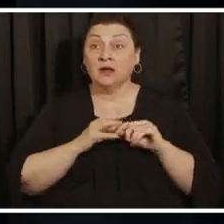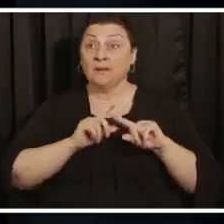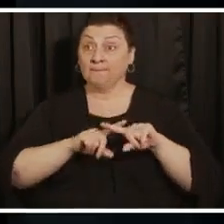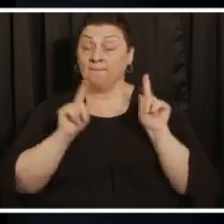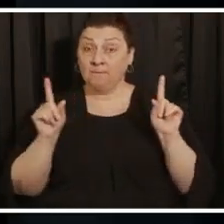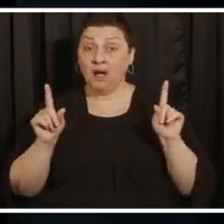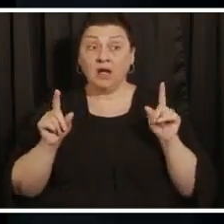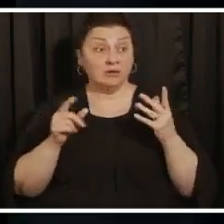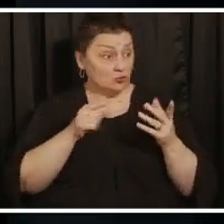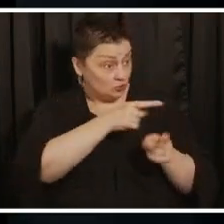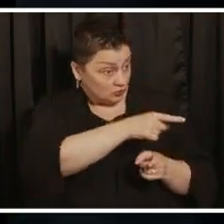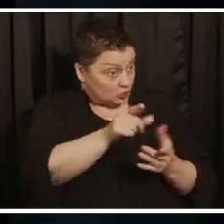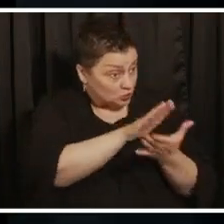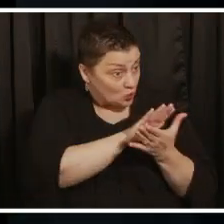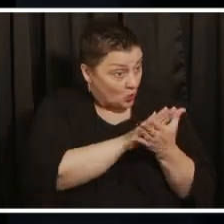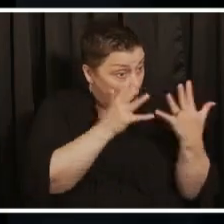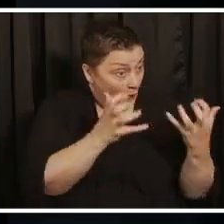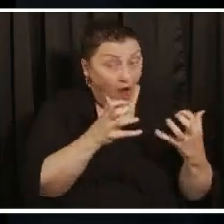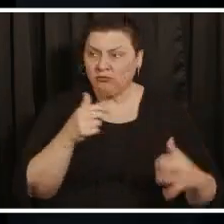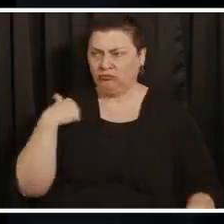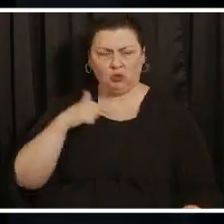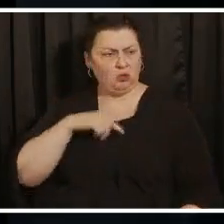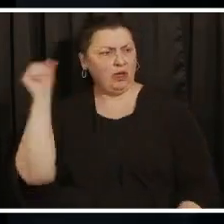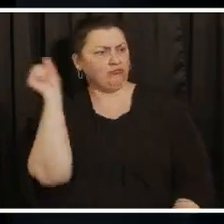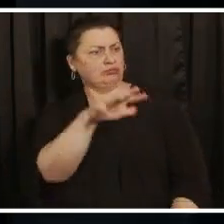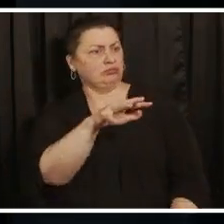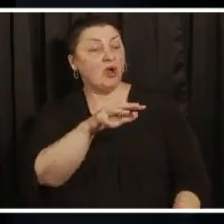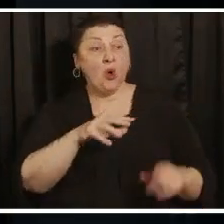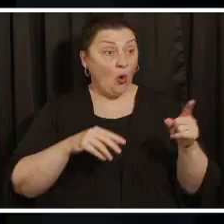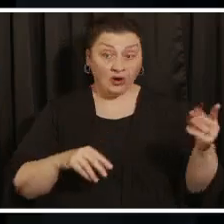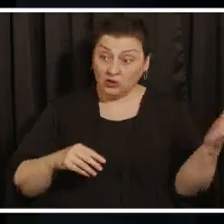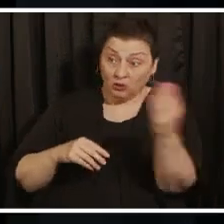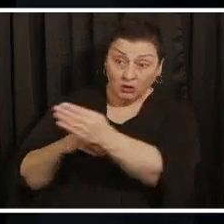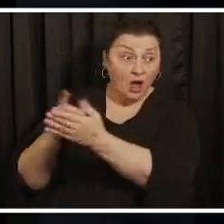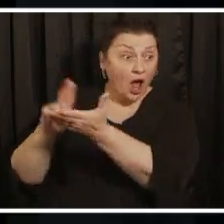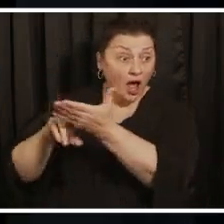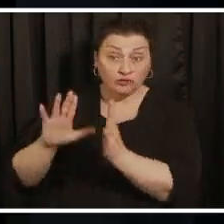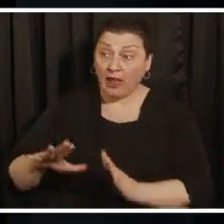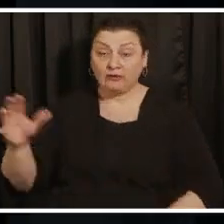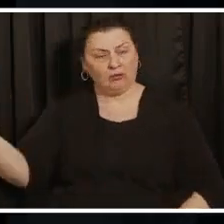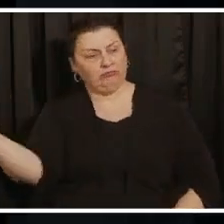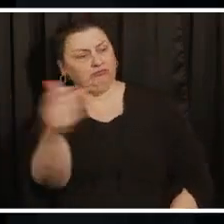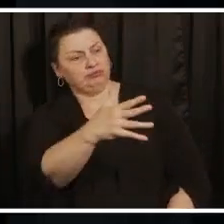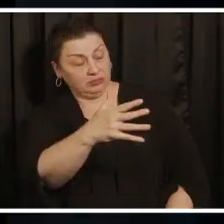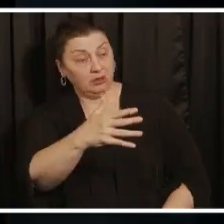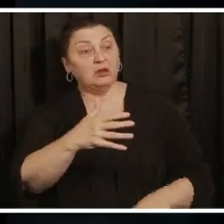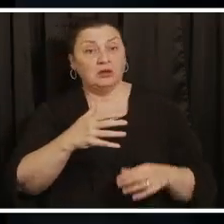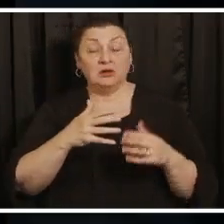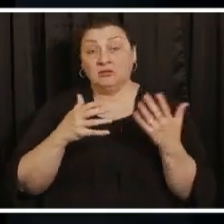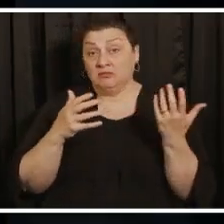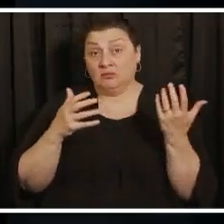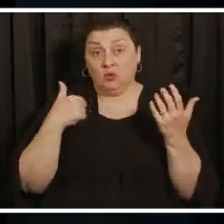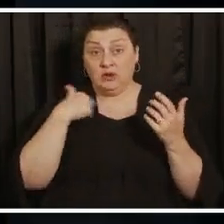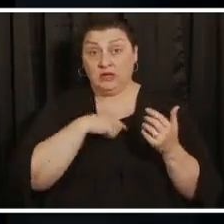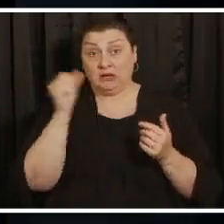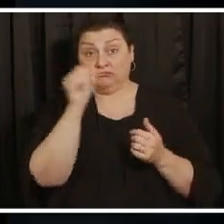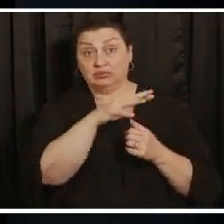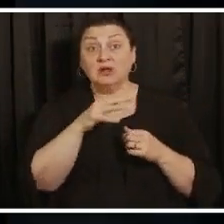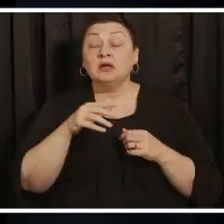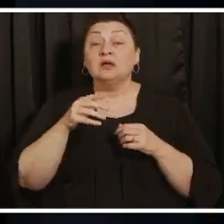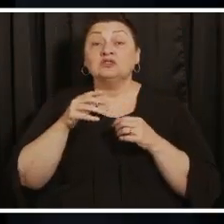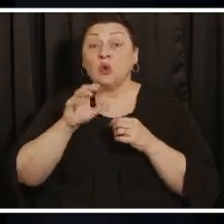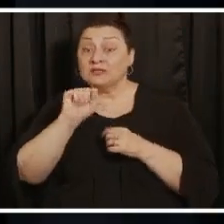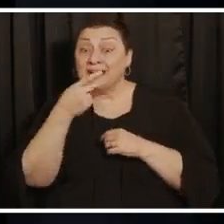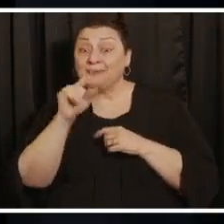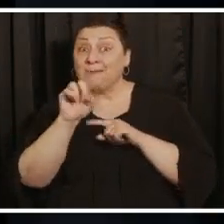it, we provide it, it can be administered on site. After September 7th, that can be administered by contractors on site. Prior